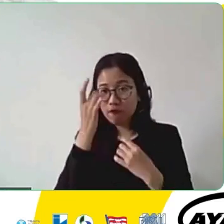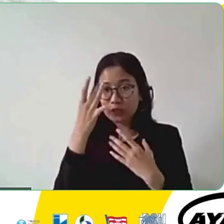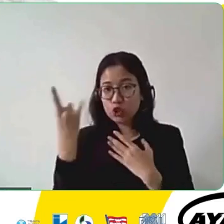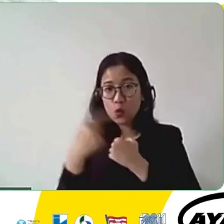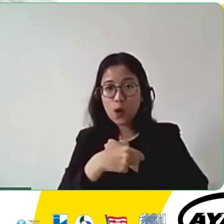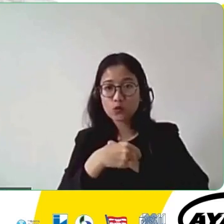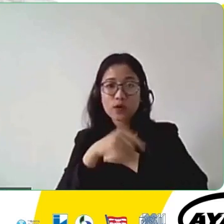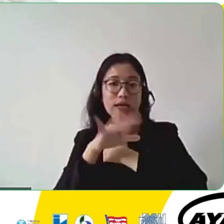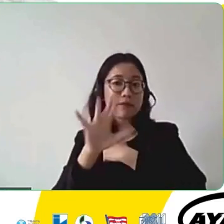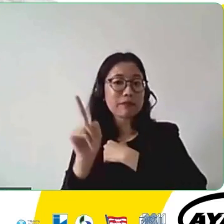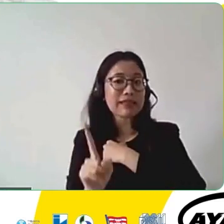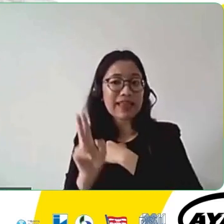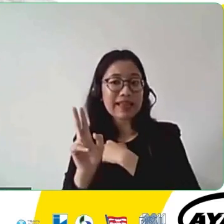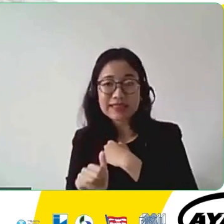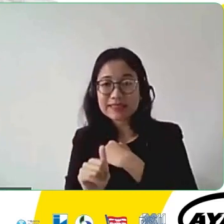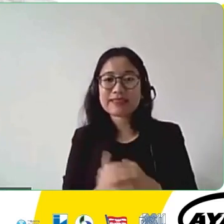Okay,